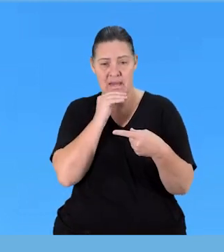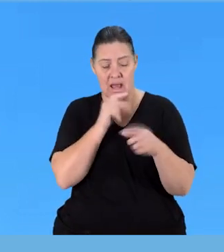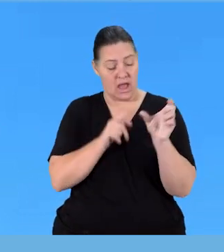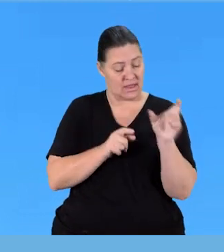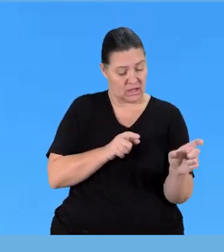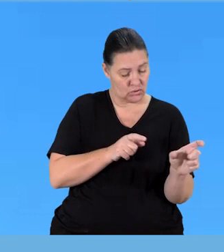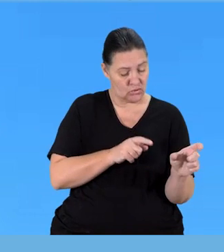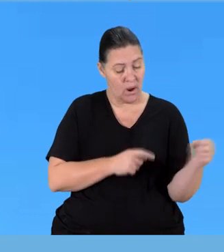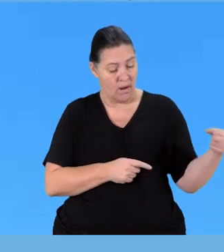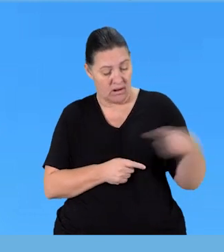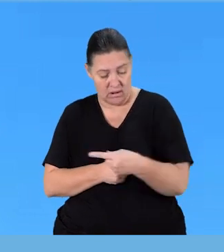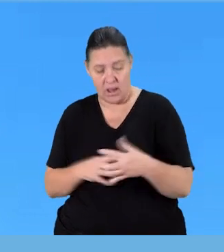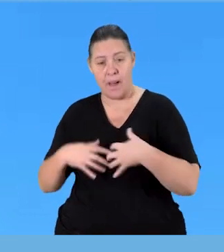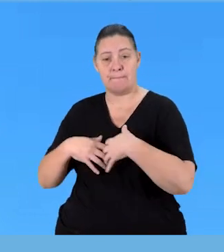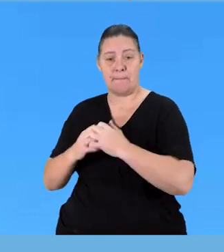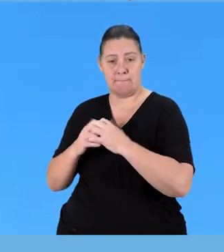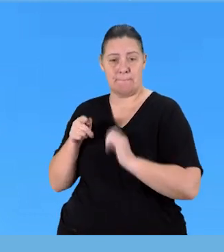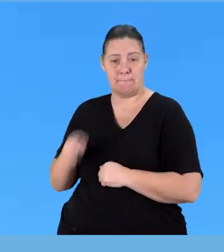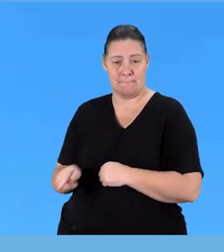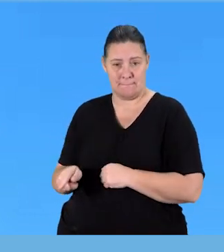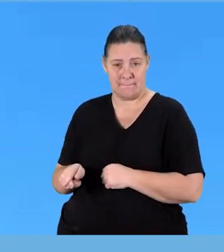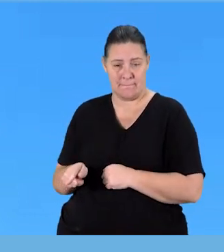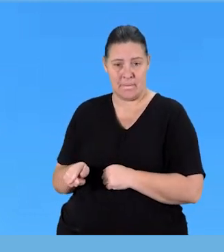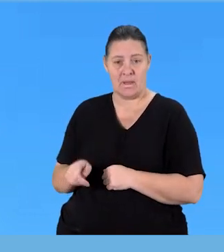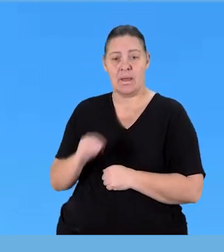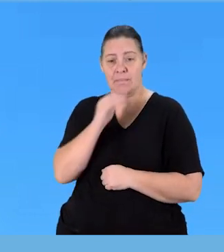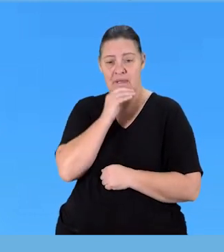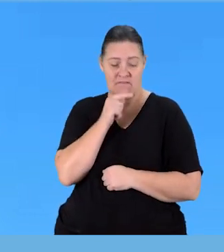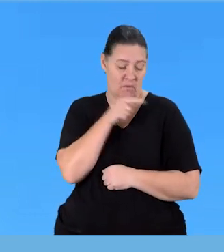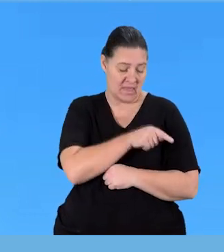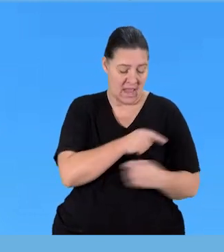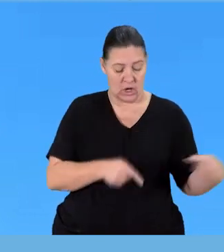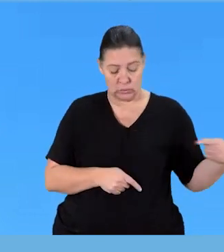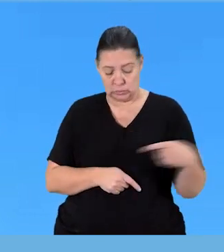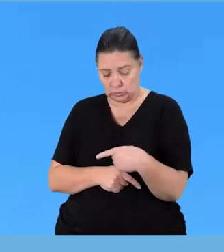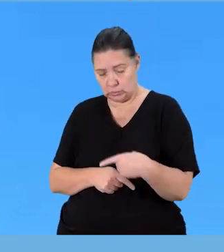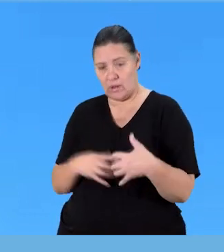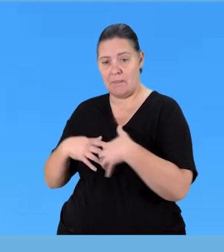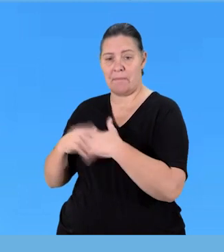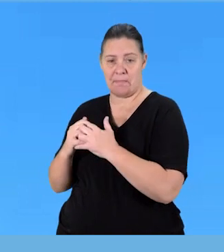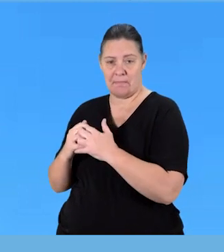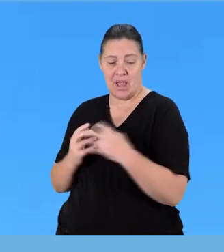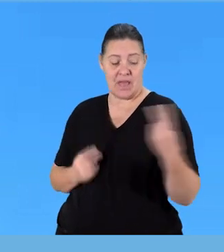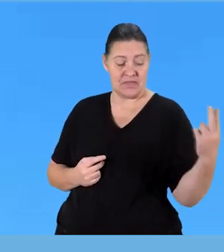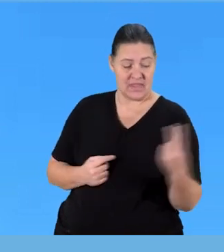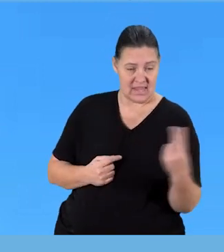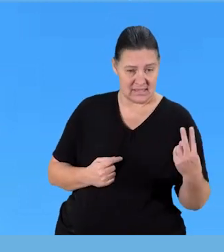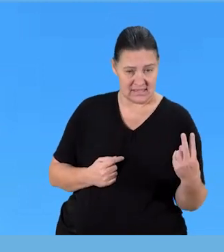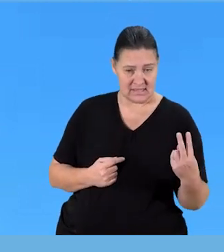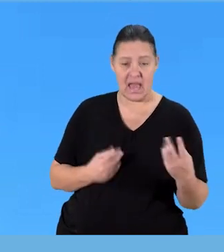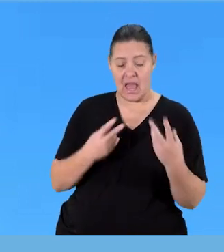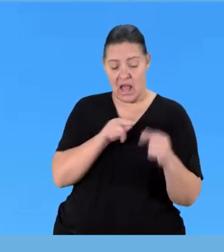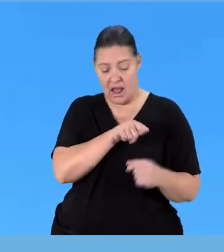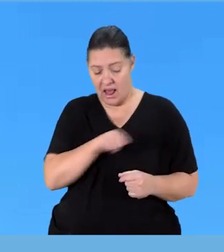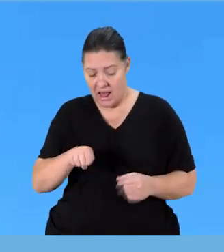a react-to-form sign. It's a react-to-form sign, which points from the reactants to the products. So it tells you that these